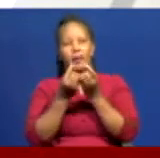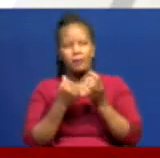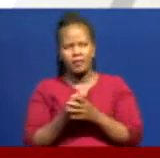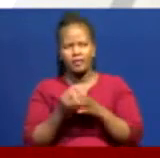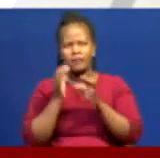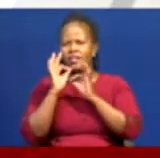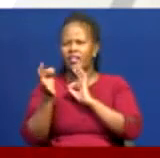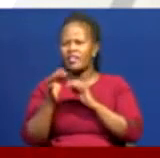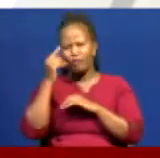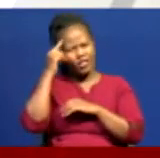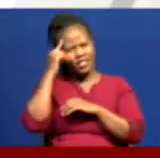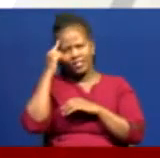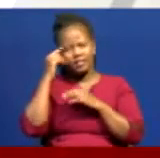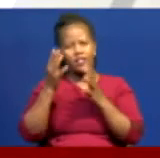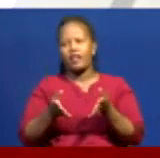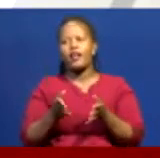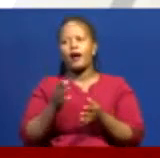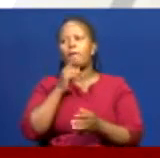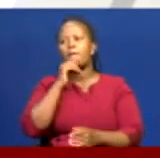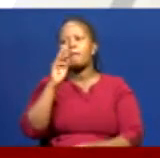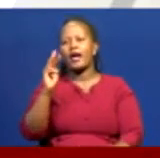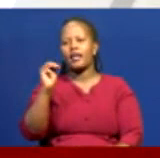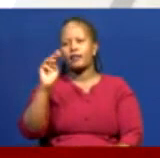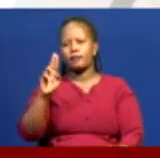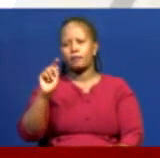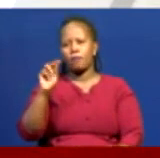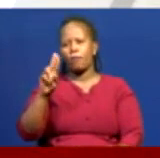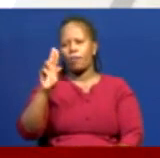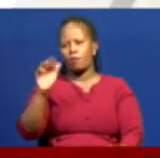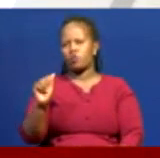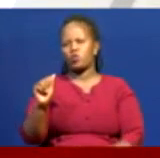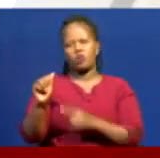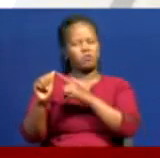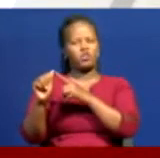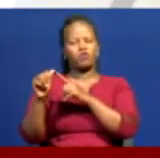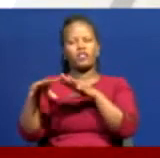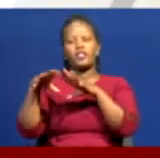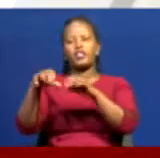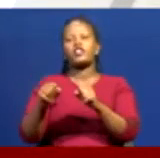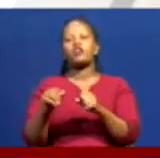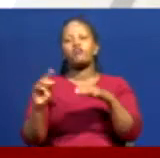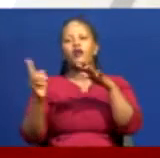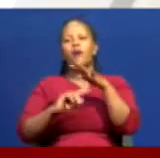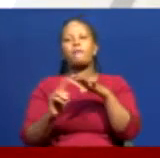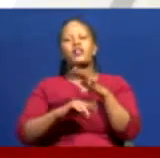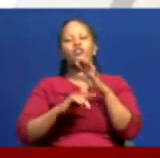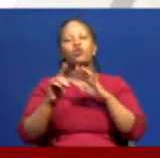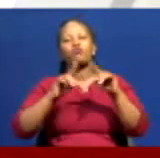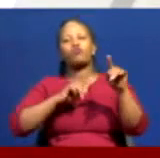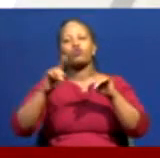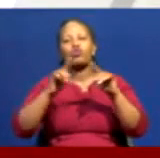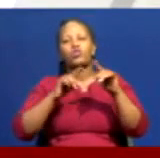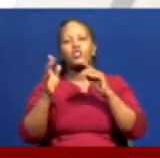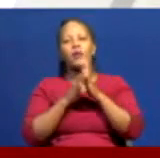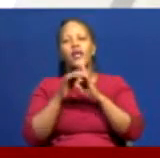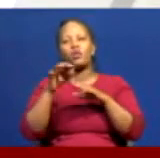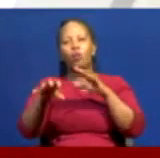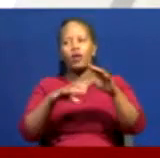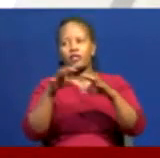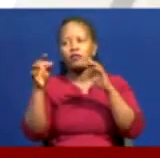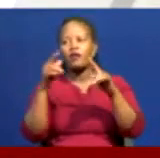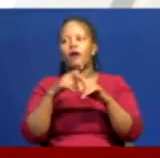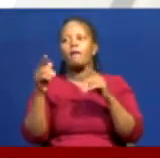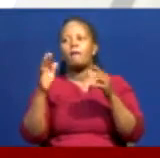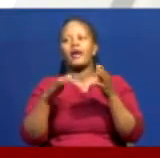you're wondering now the fate of Alfred Mutua, he takes up the Ministry of Tourism and Wildlife. But further details will be coming